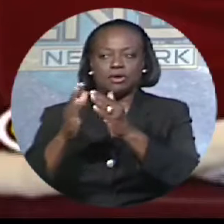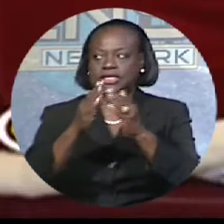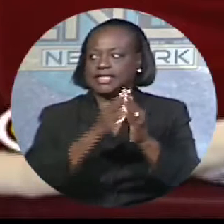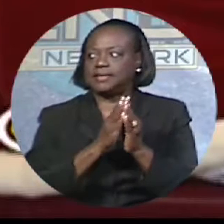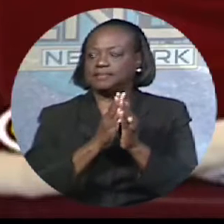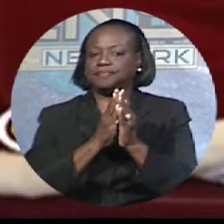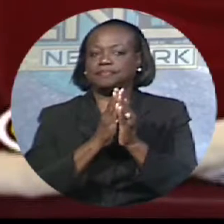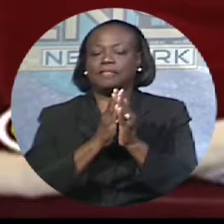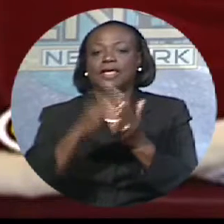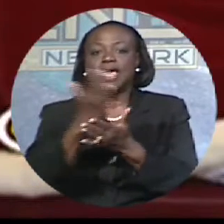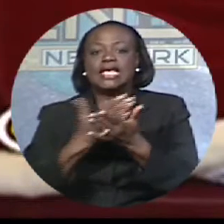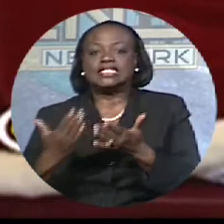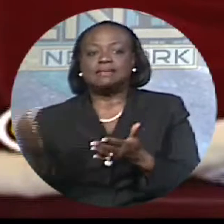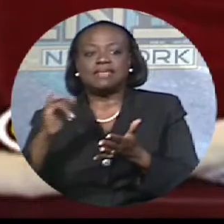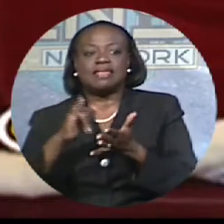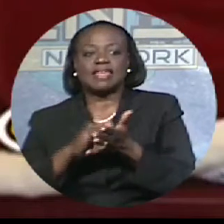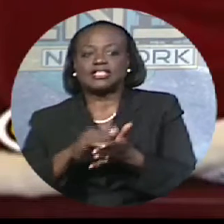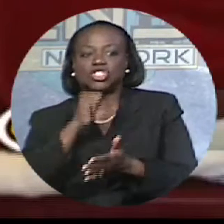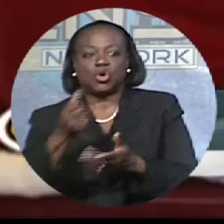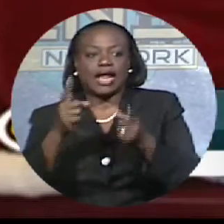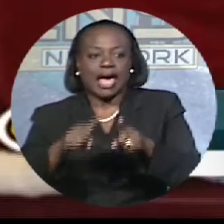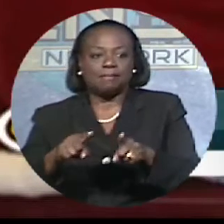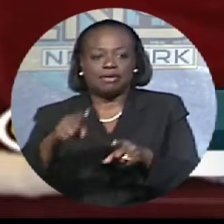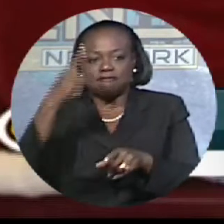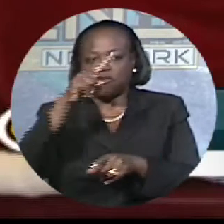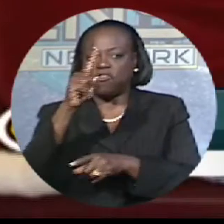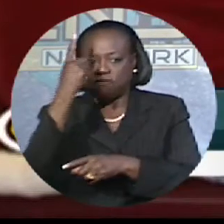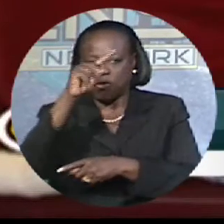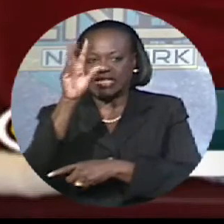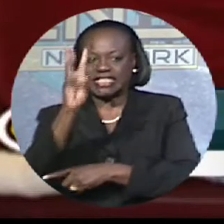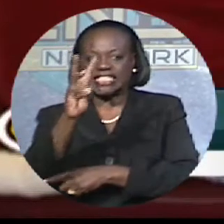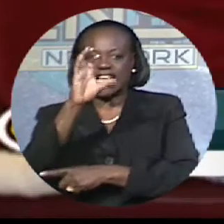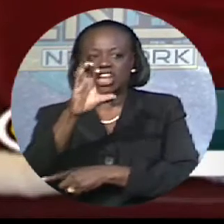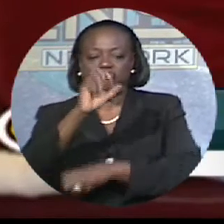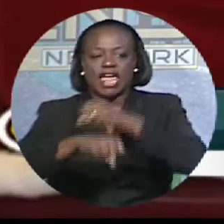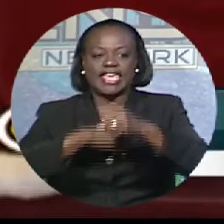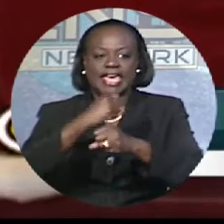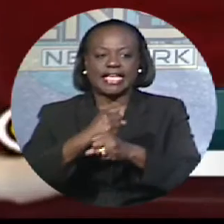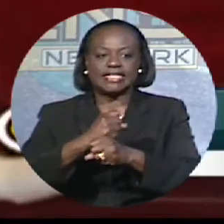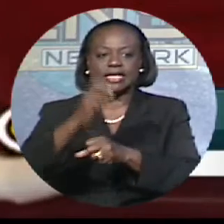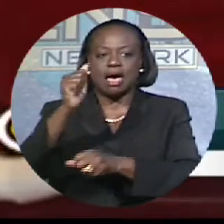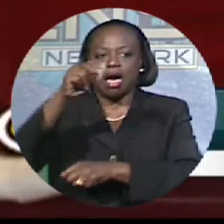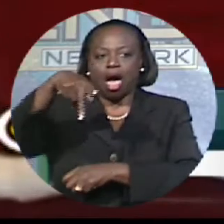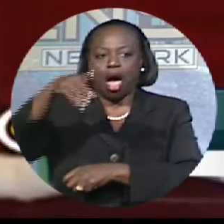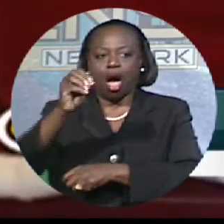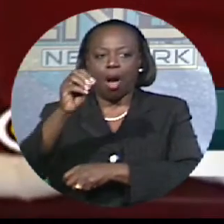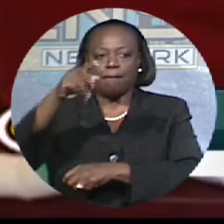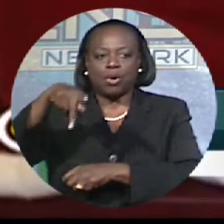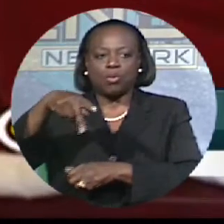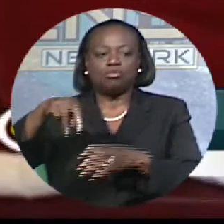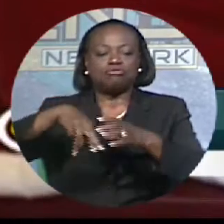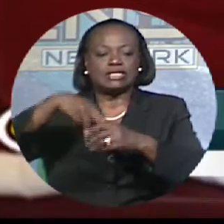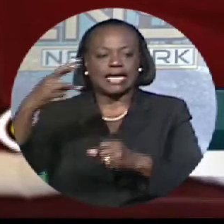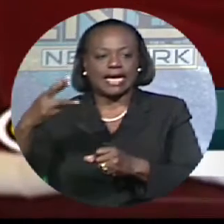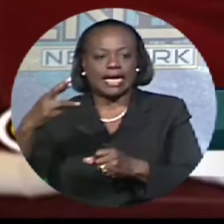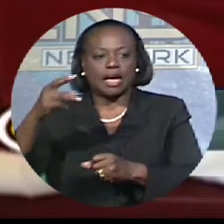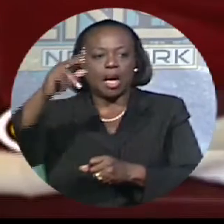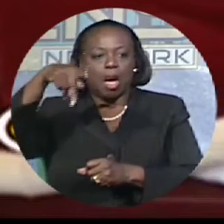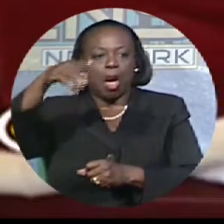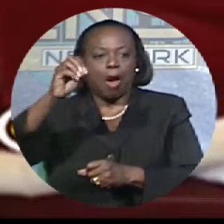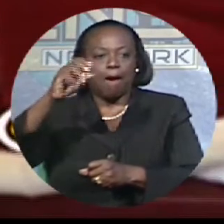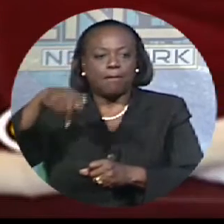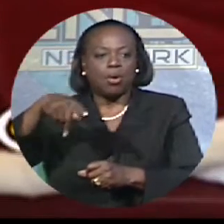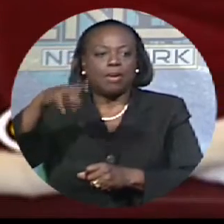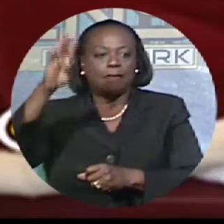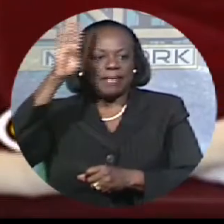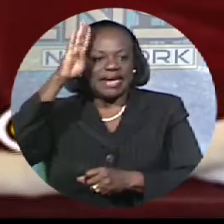It's something that's not happened for at least 600 years. A pope resigning. Pope Benedict XVI is the first pope to do